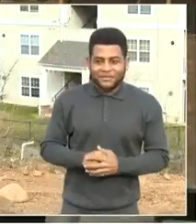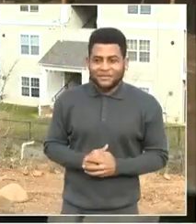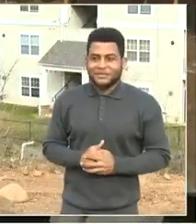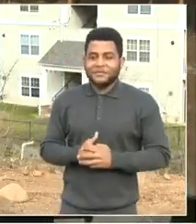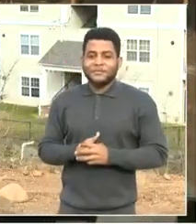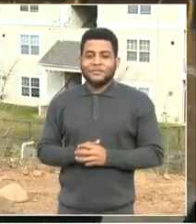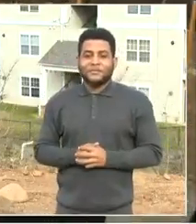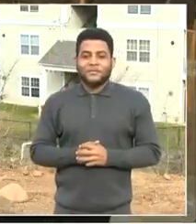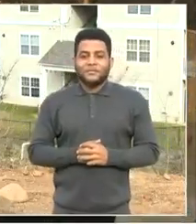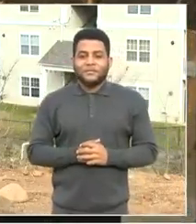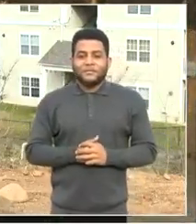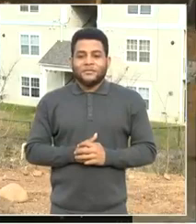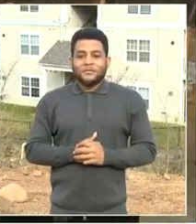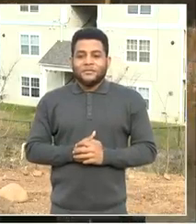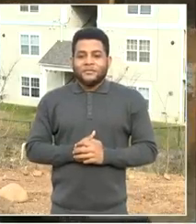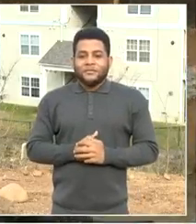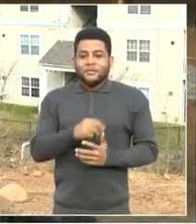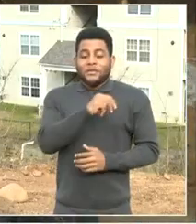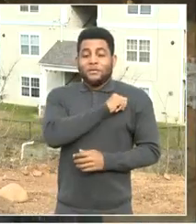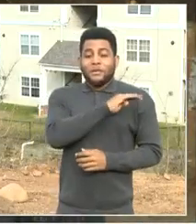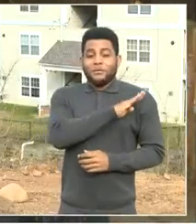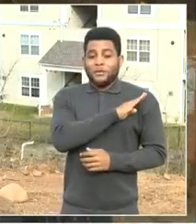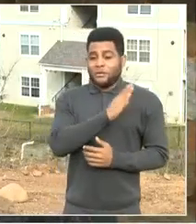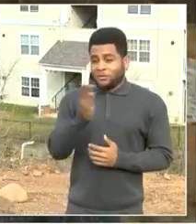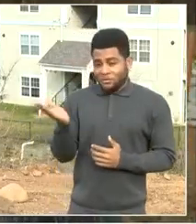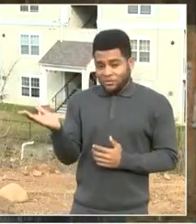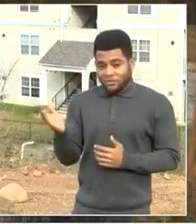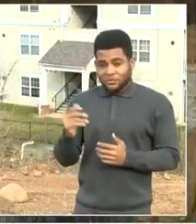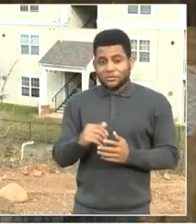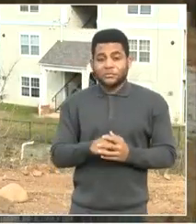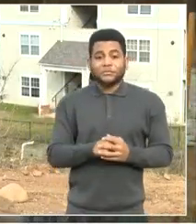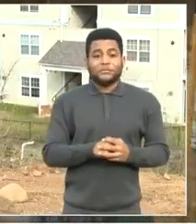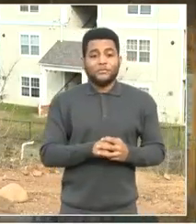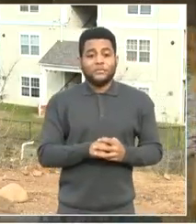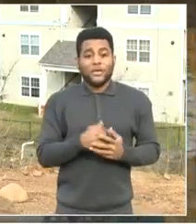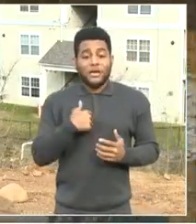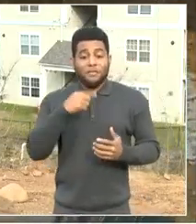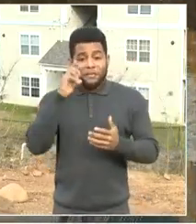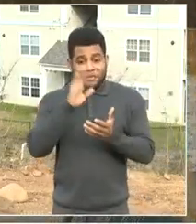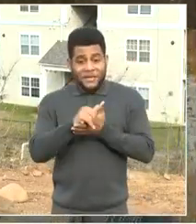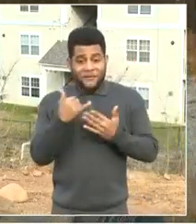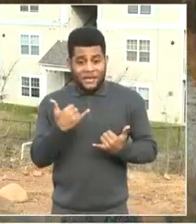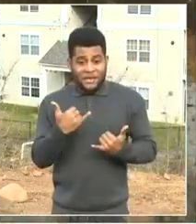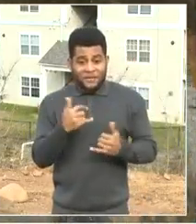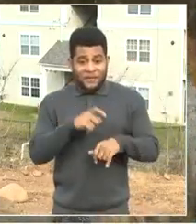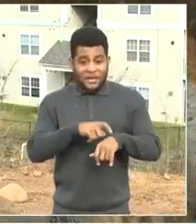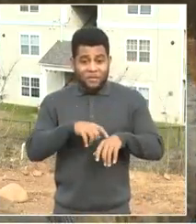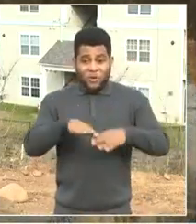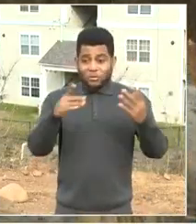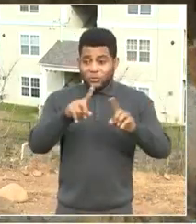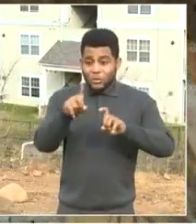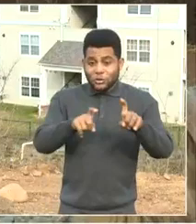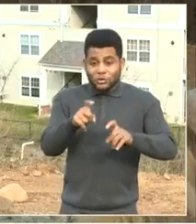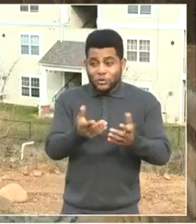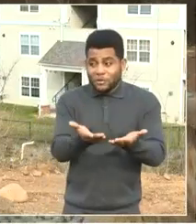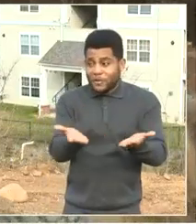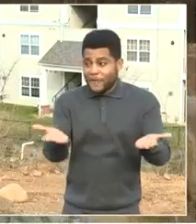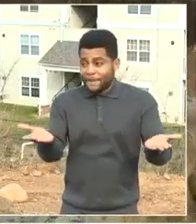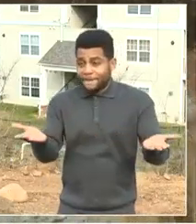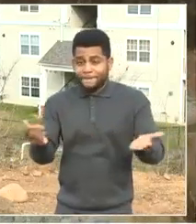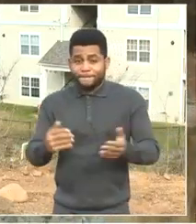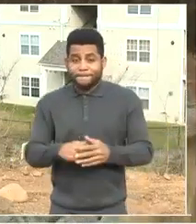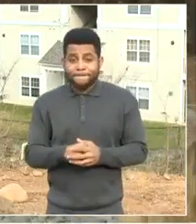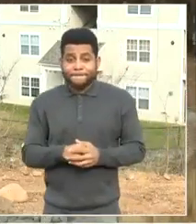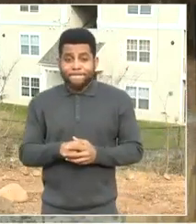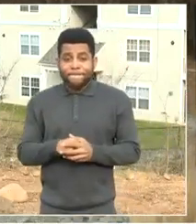Thank you, Susan, and thanks, everyone. I understand we have some press questions. Mayor Bowser, on topic Sure. first,